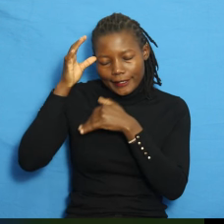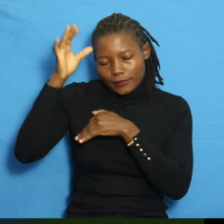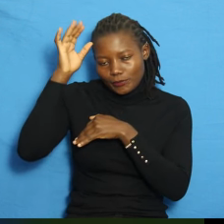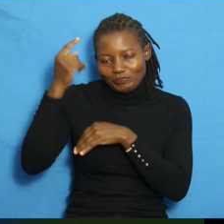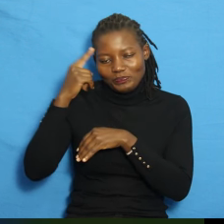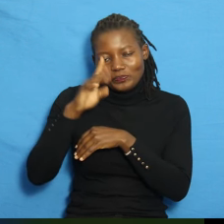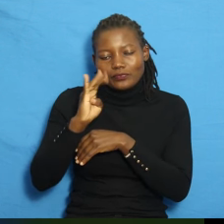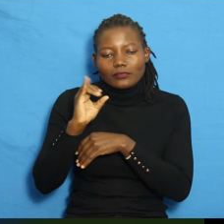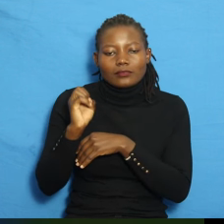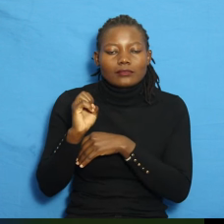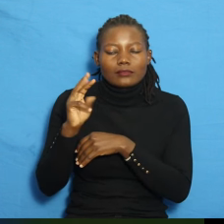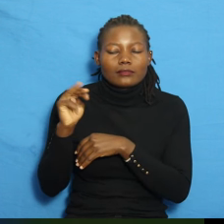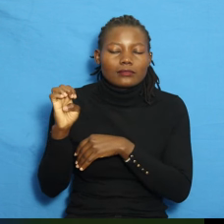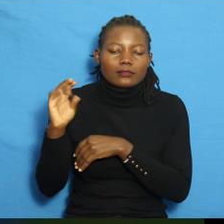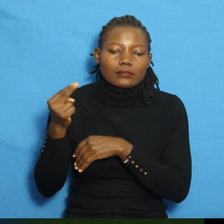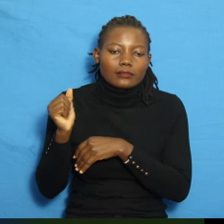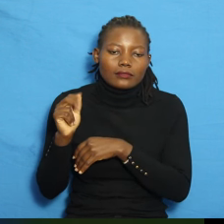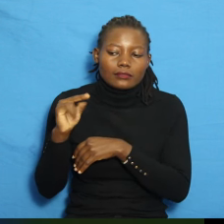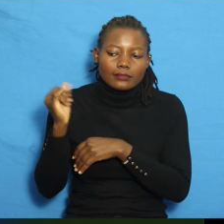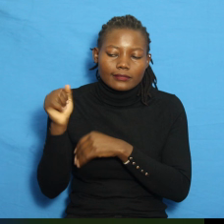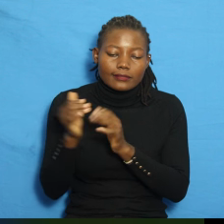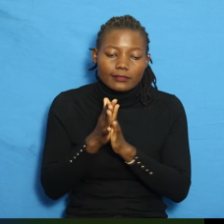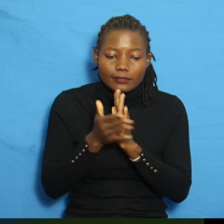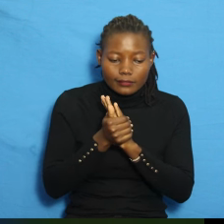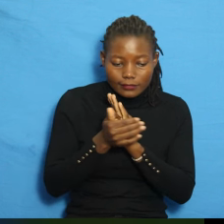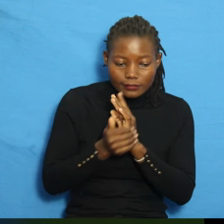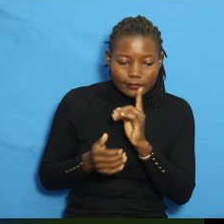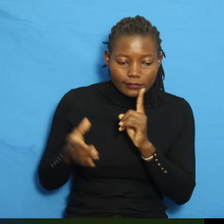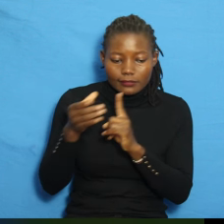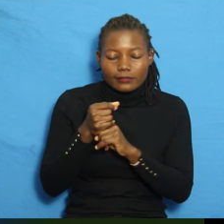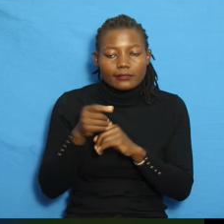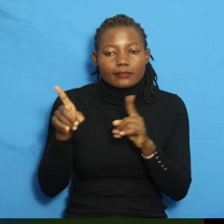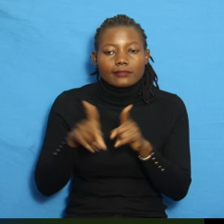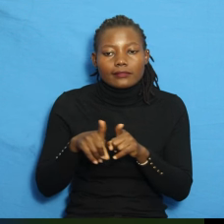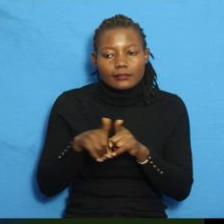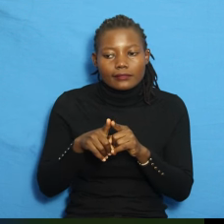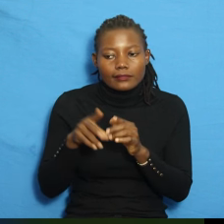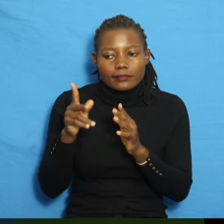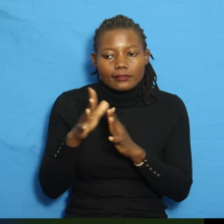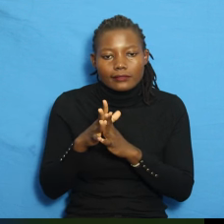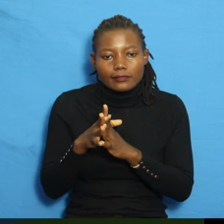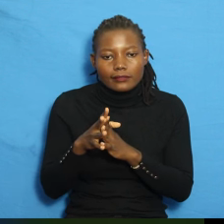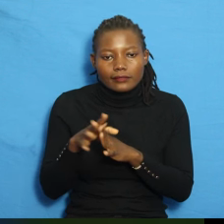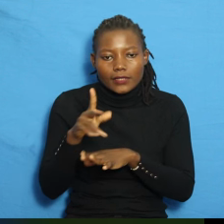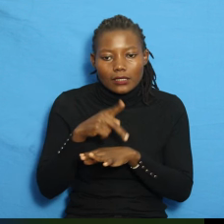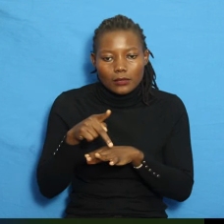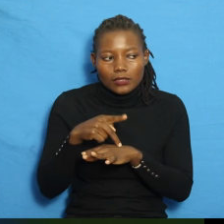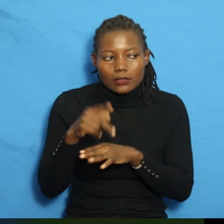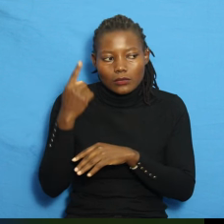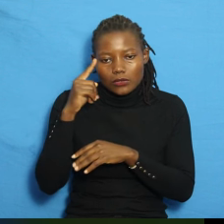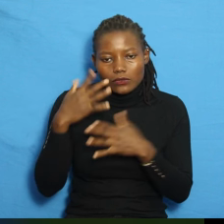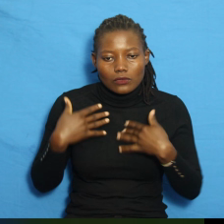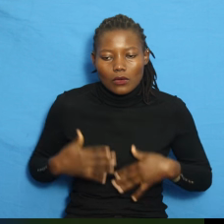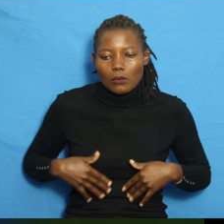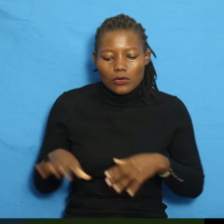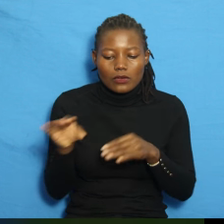to skill acquisition in sports, and also to apply the principles of body movement and how